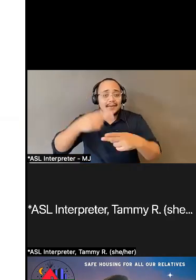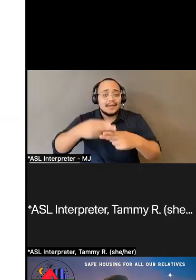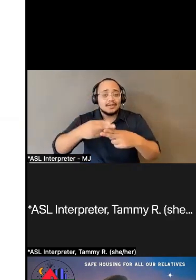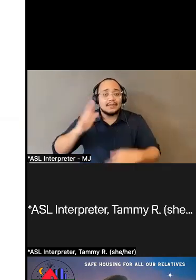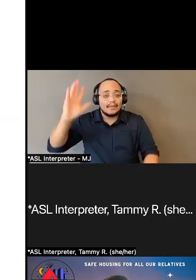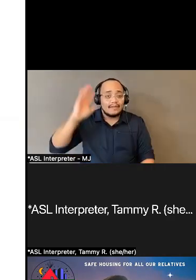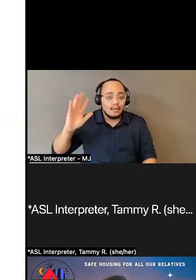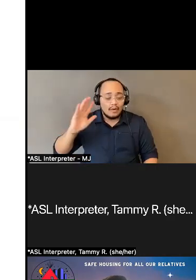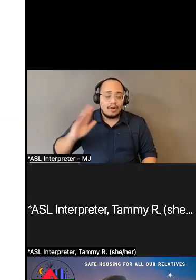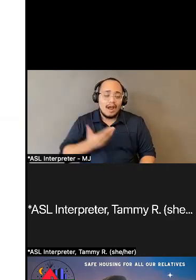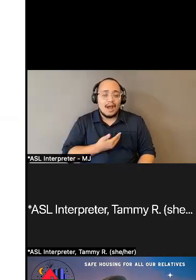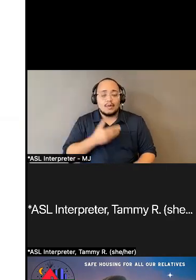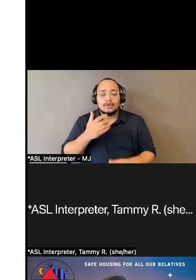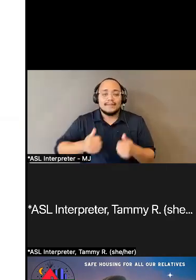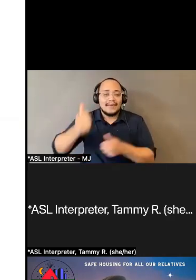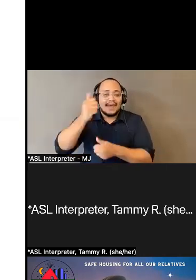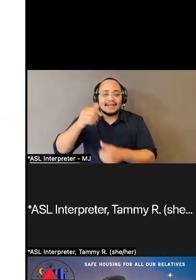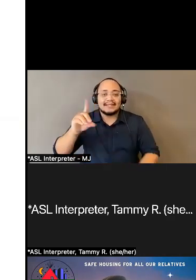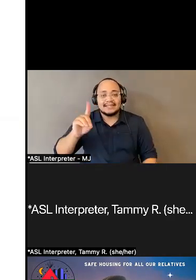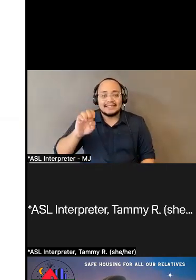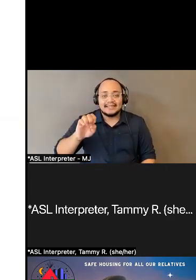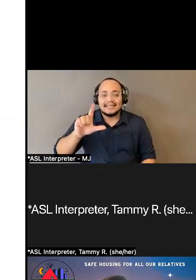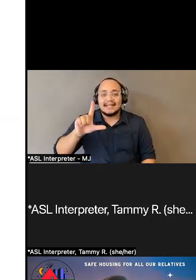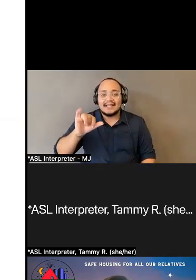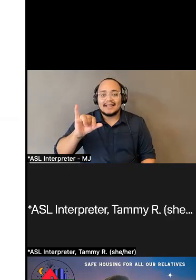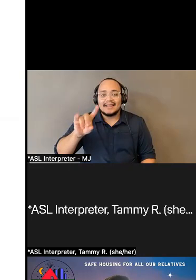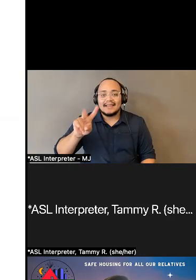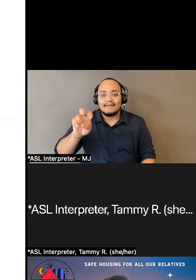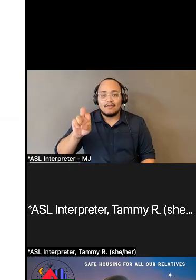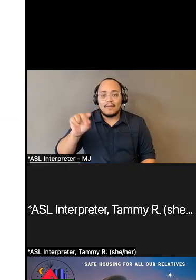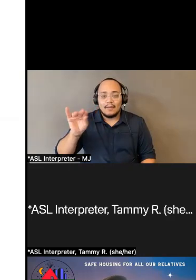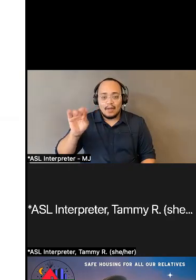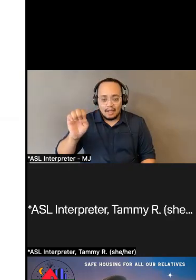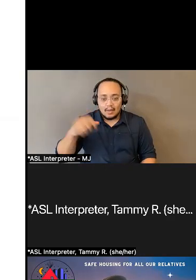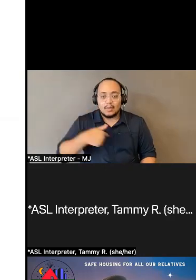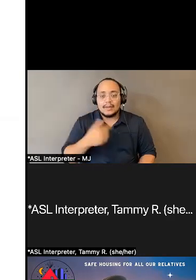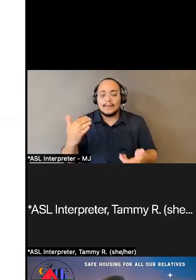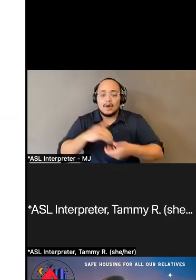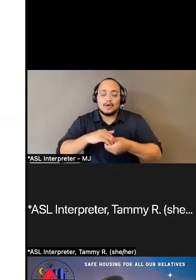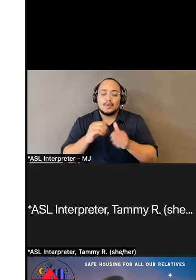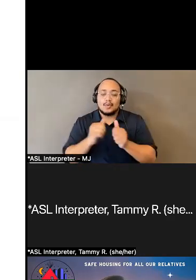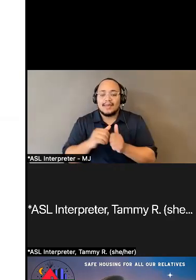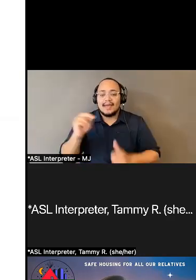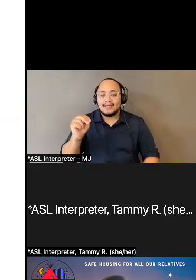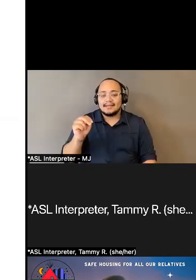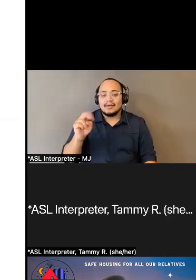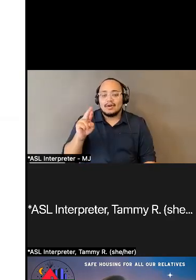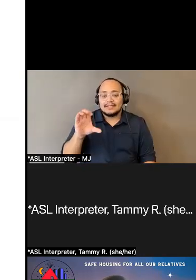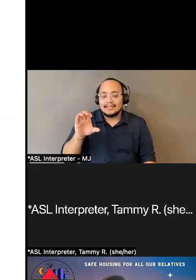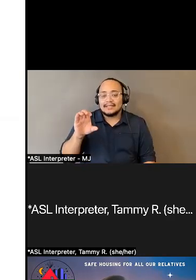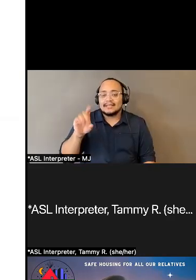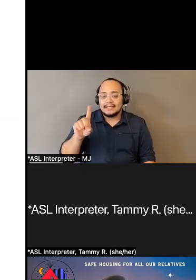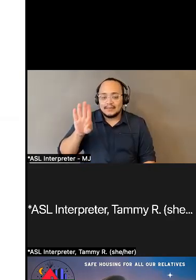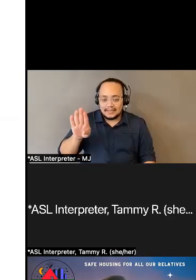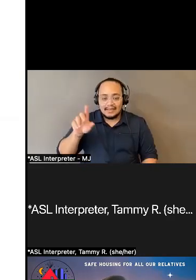is we do convene with our partners, such as NRCDV, a national work group of advocates who both exist in